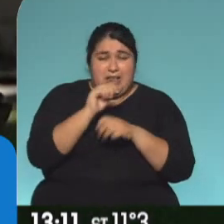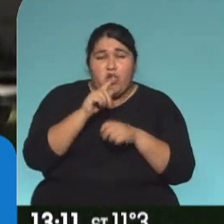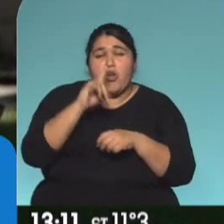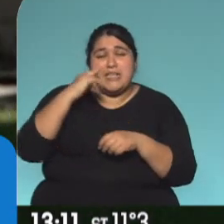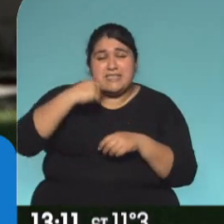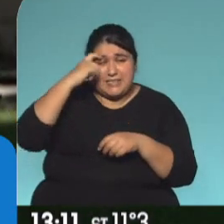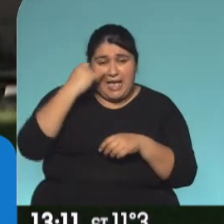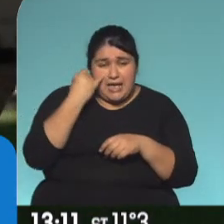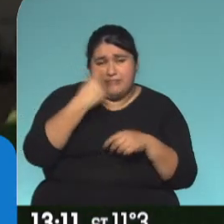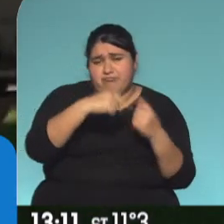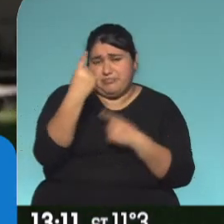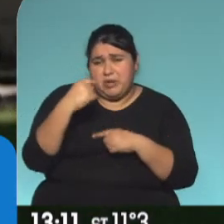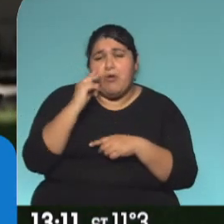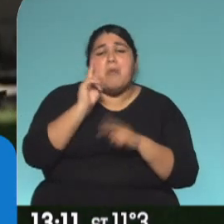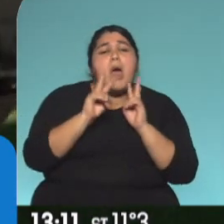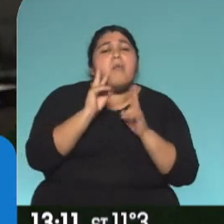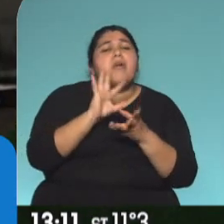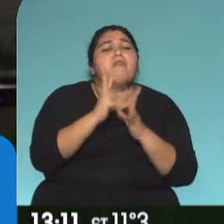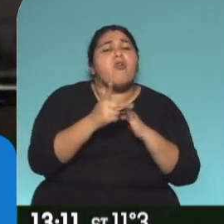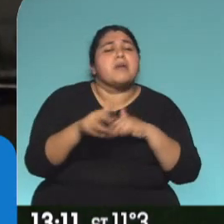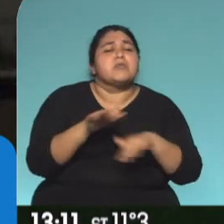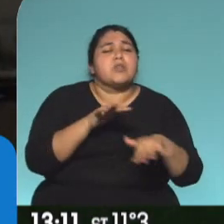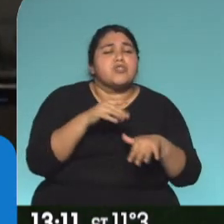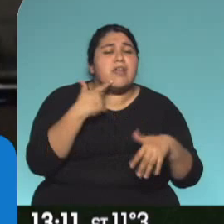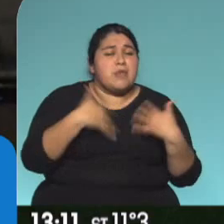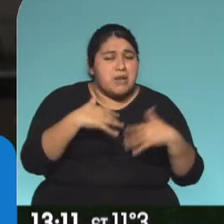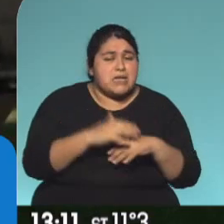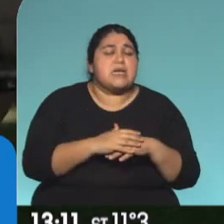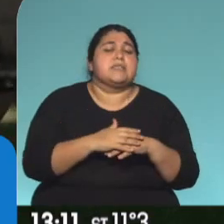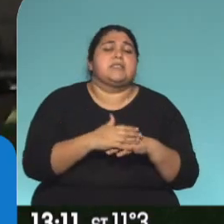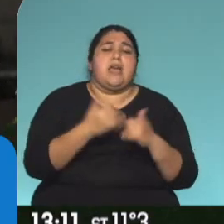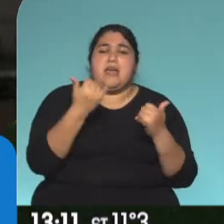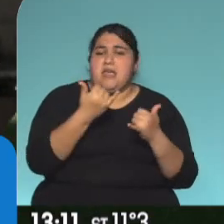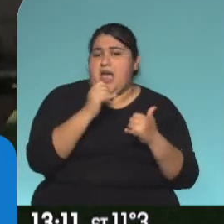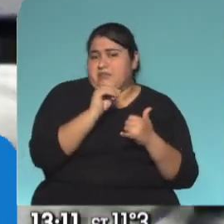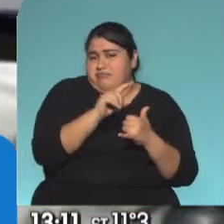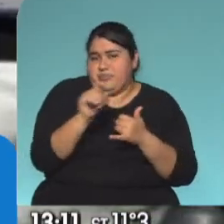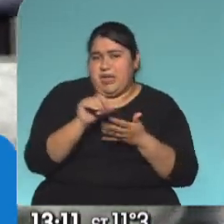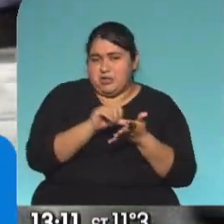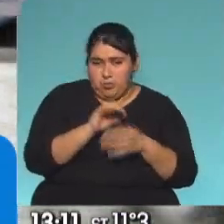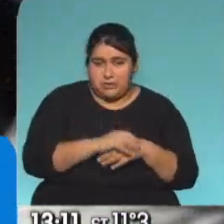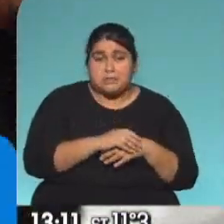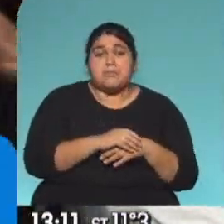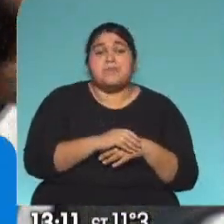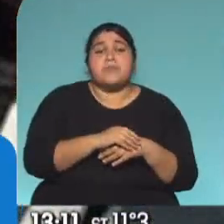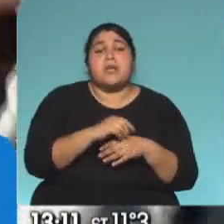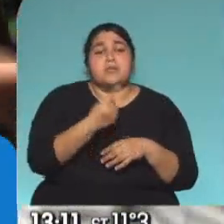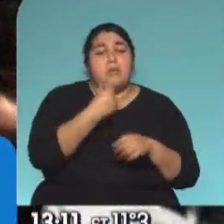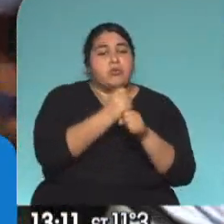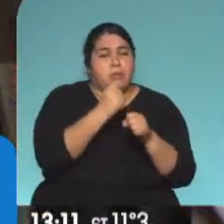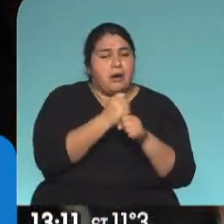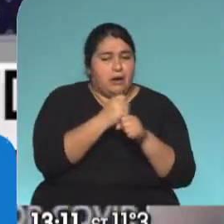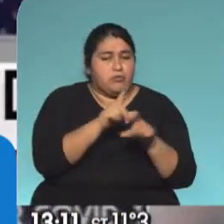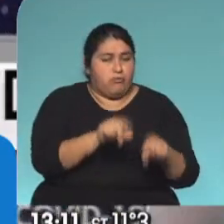with Chief of Staff Mark Meadows talking about emergency declarations for states as well as stimulus. So he's hard at work despite the